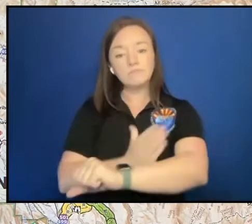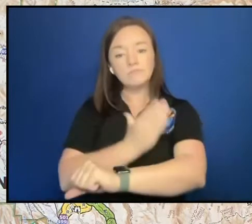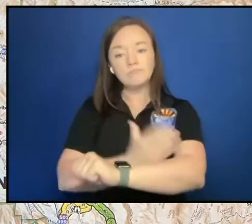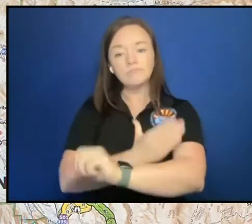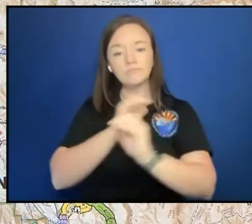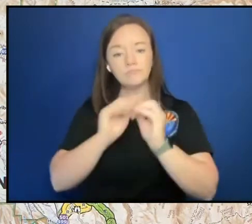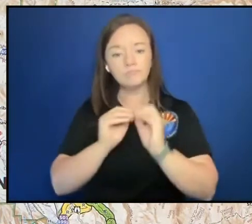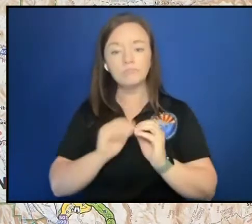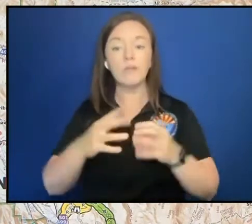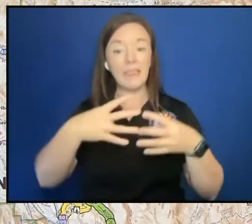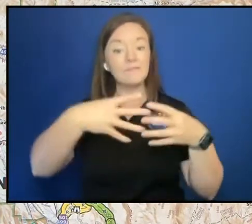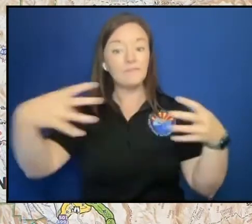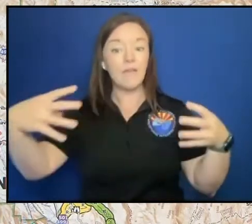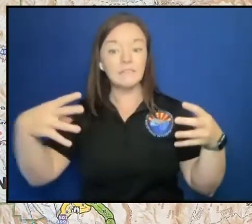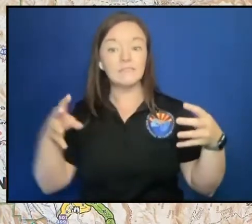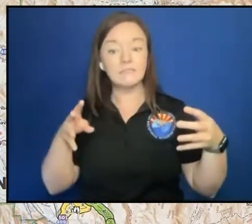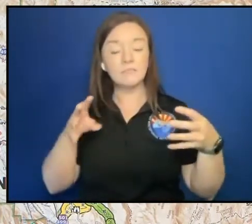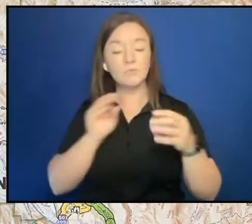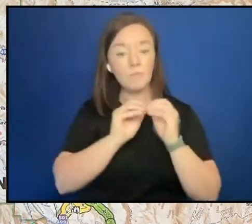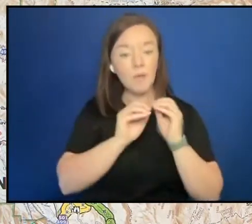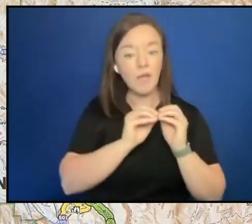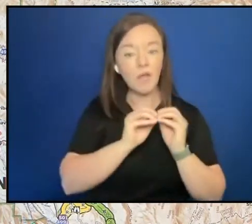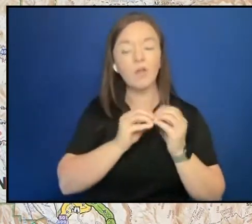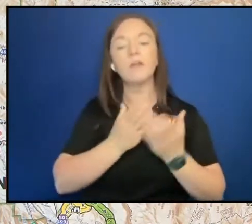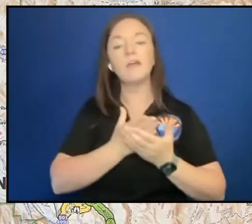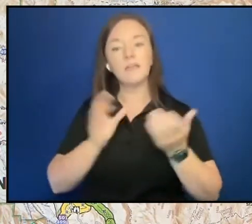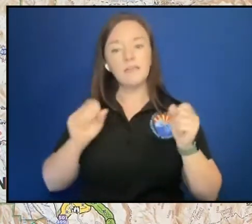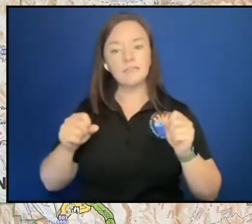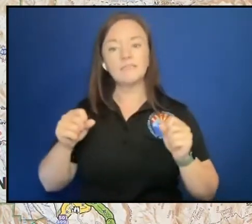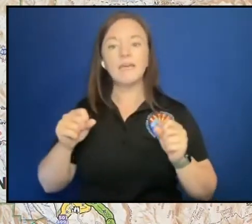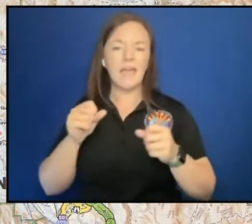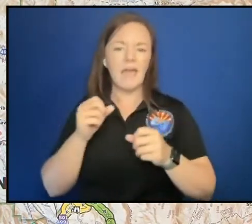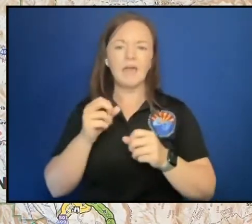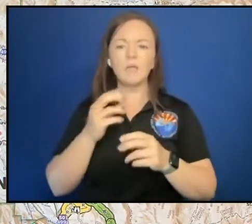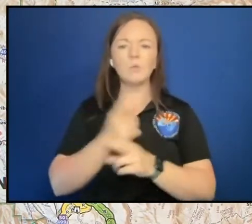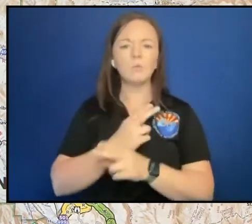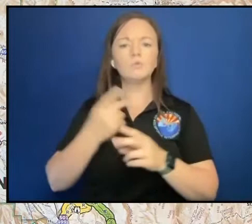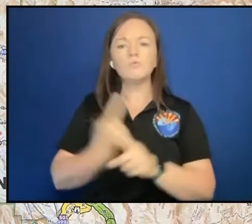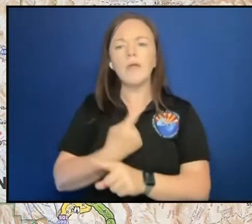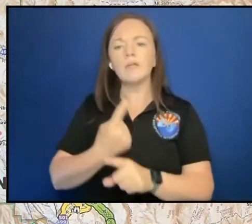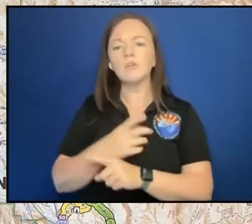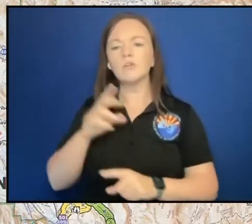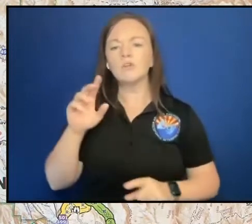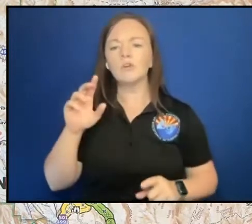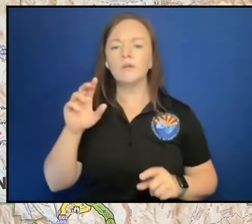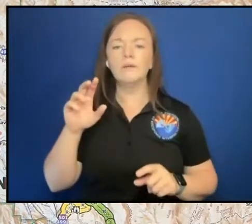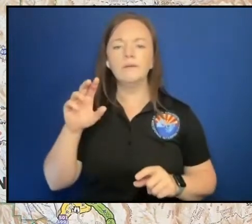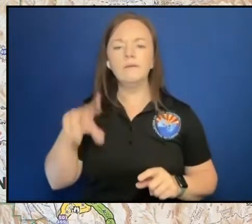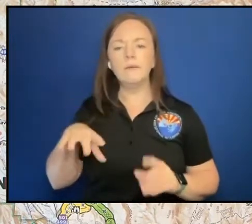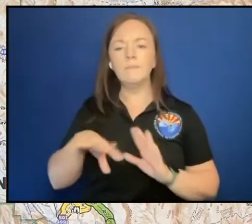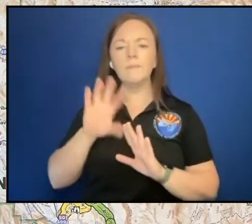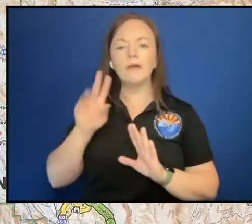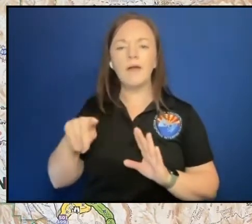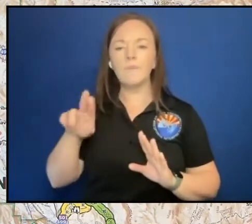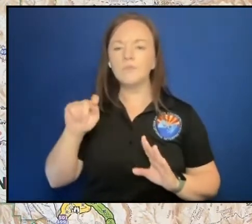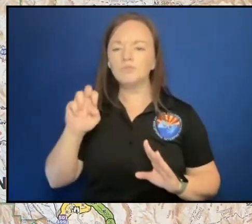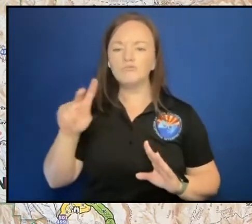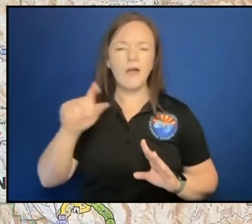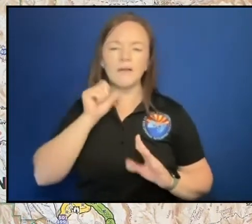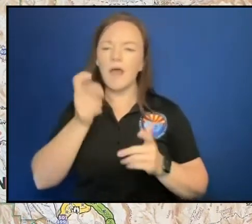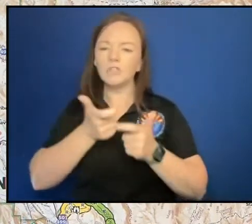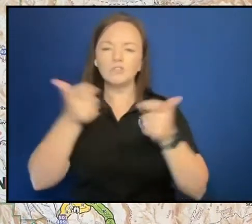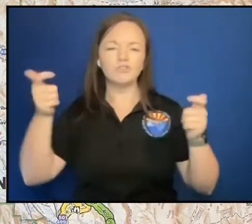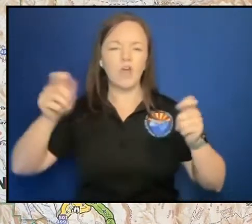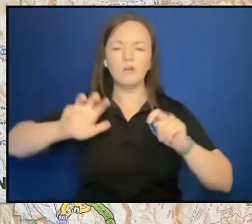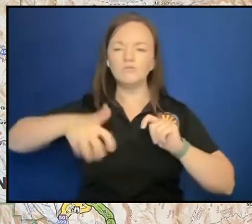to be repaired, things where they can move back and forth and pick up trucks, things that don't require us to move in heavy equipment and excavators is something